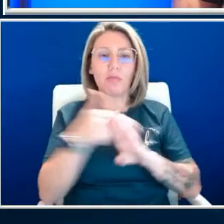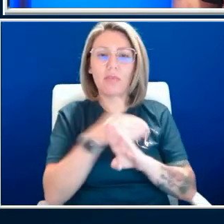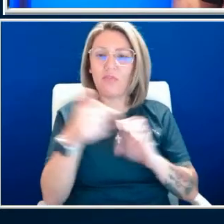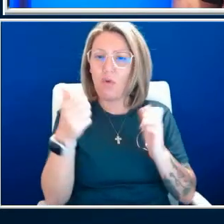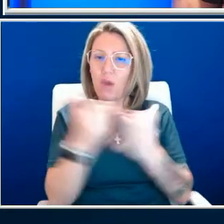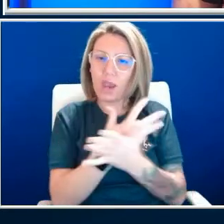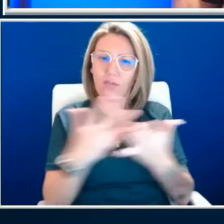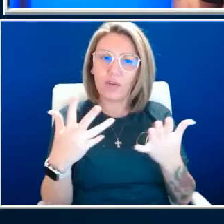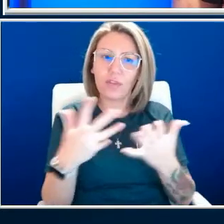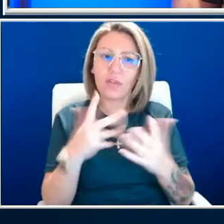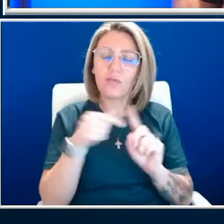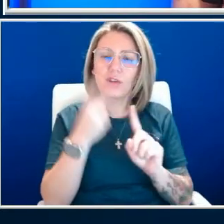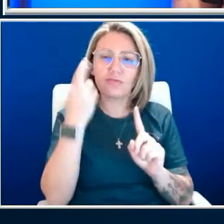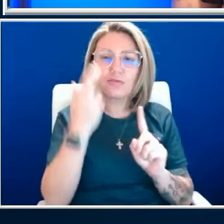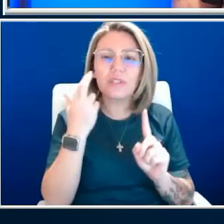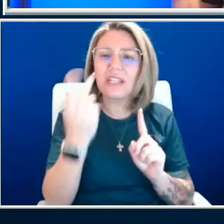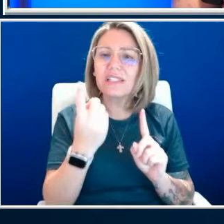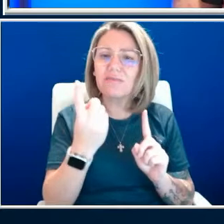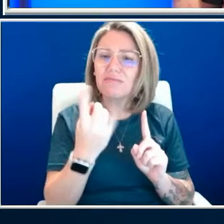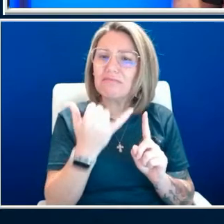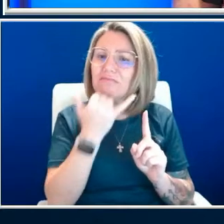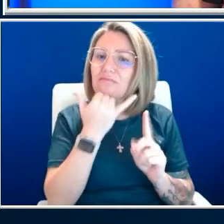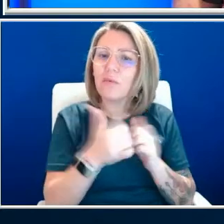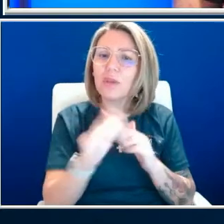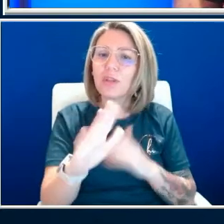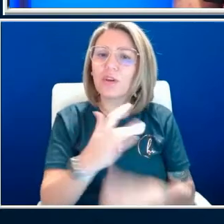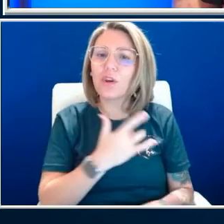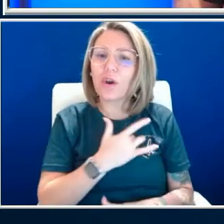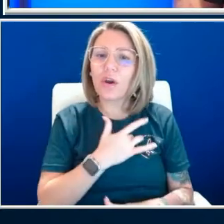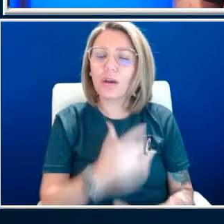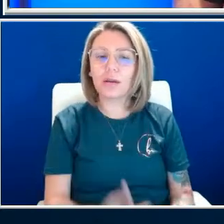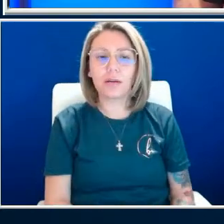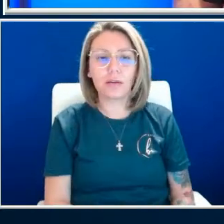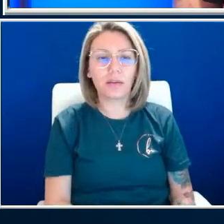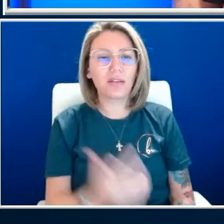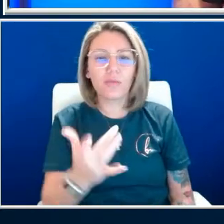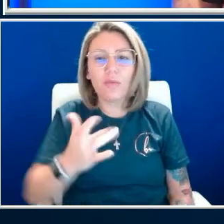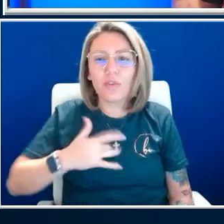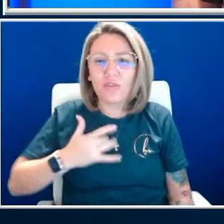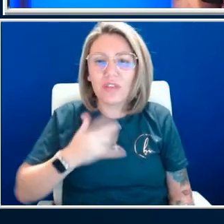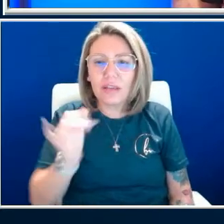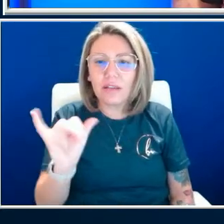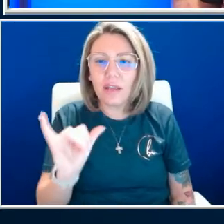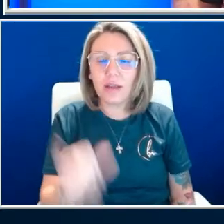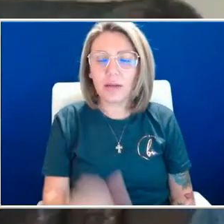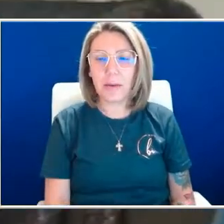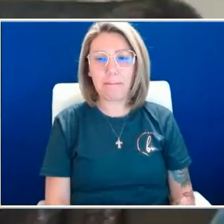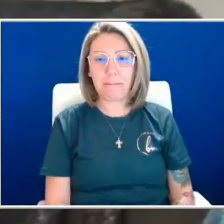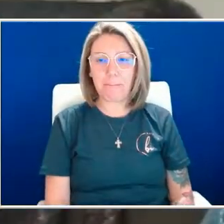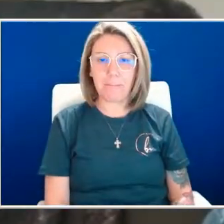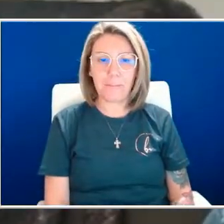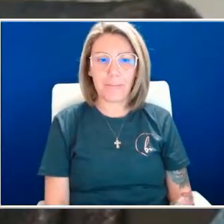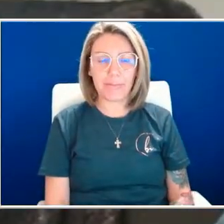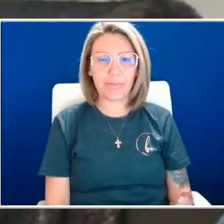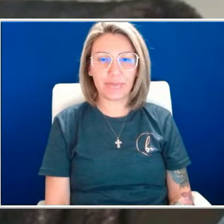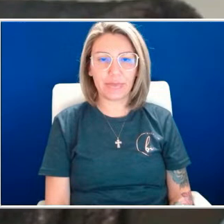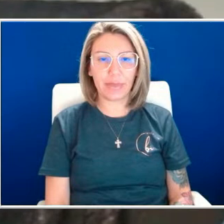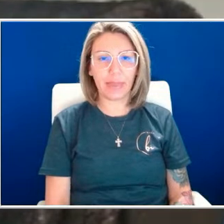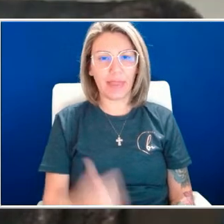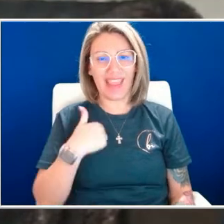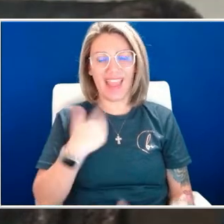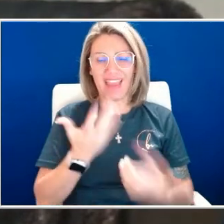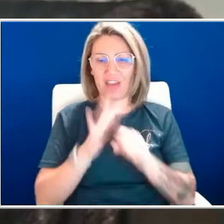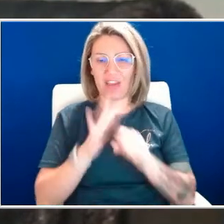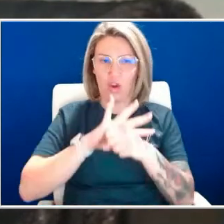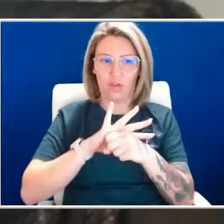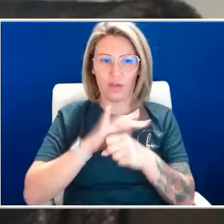did you realize something was wrong with your heart? What were you feeling like? Well, I had COVID, I